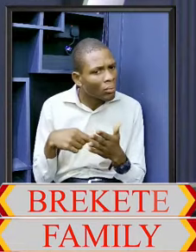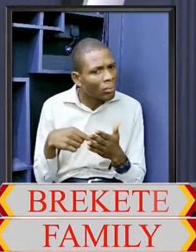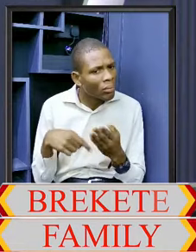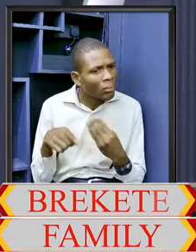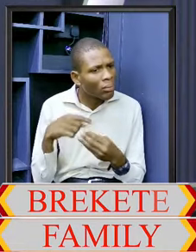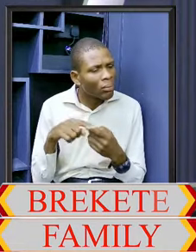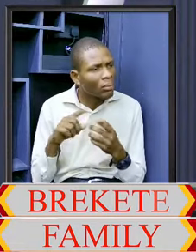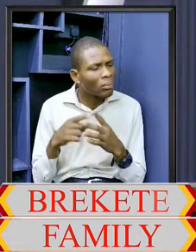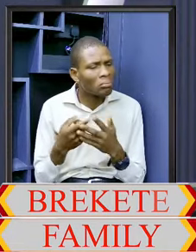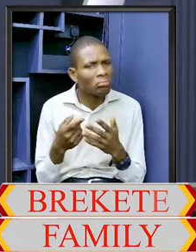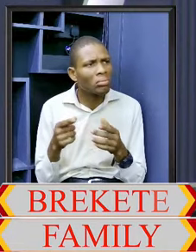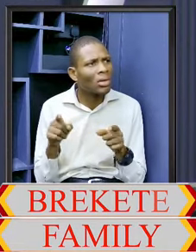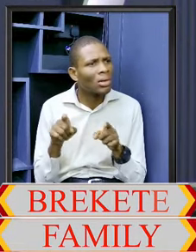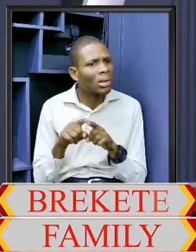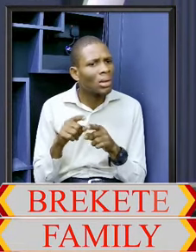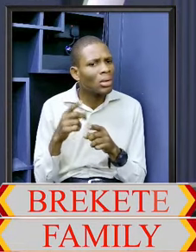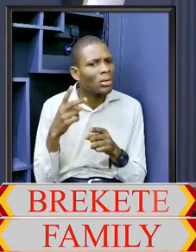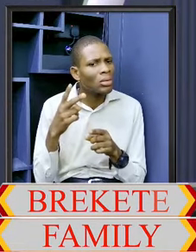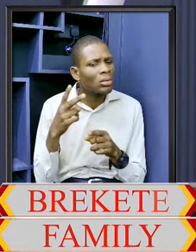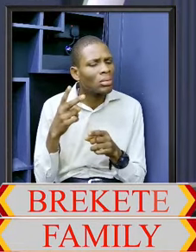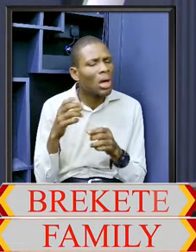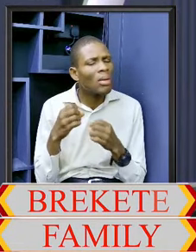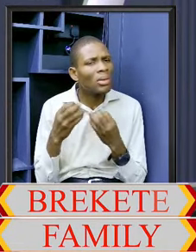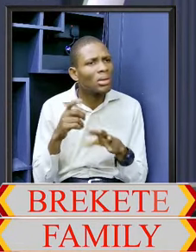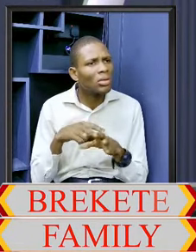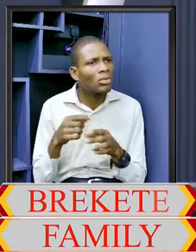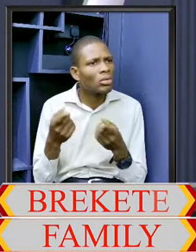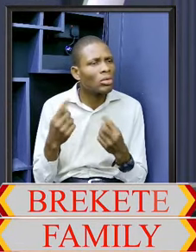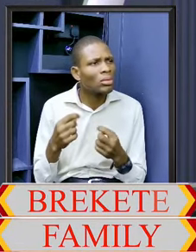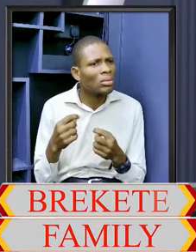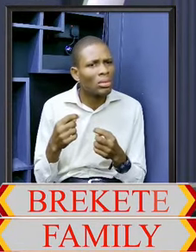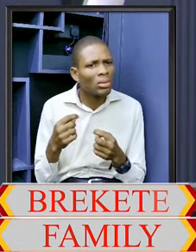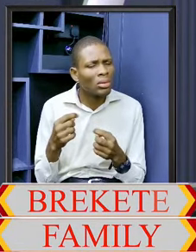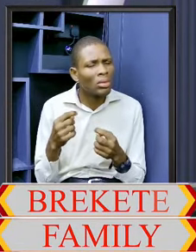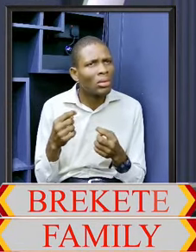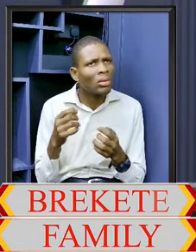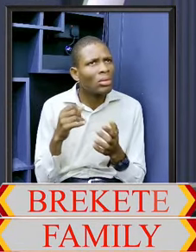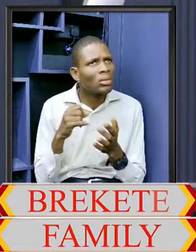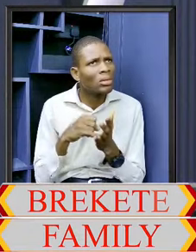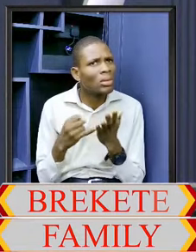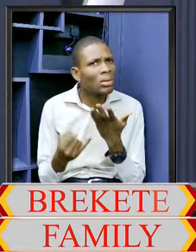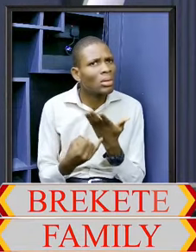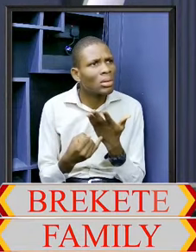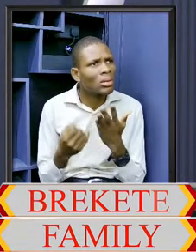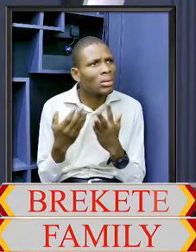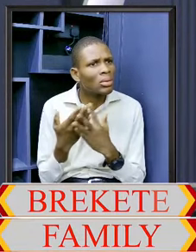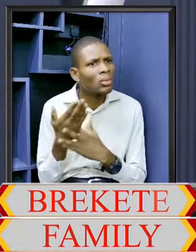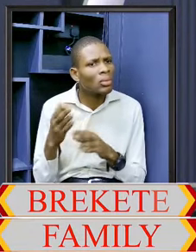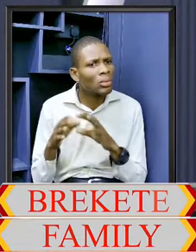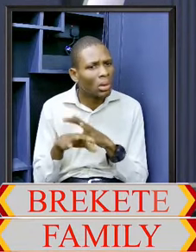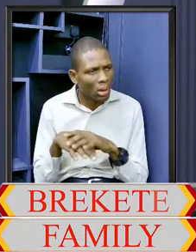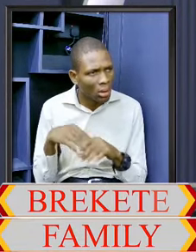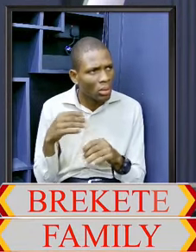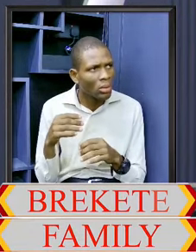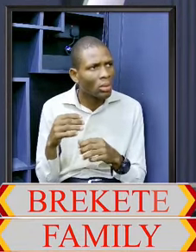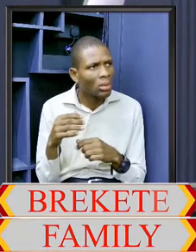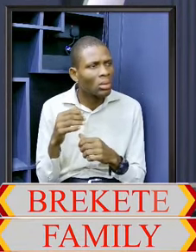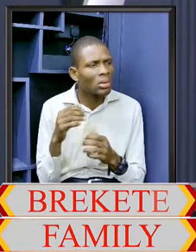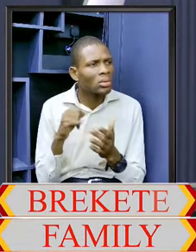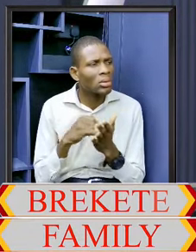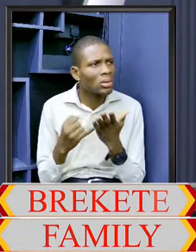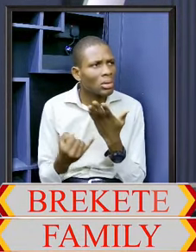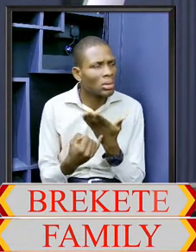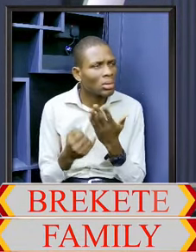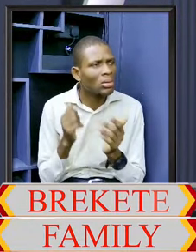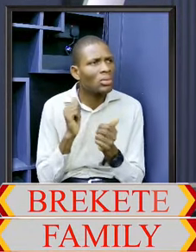Like which time you come those 2 to 3 times? January throughout I came. January which February,